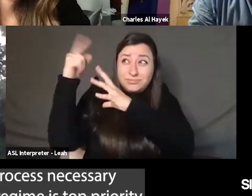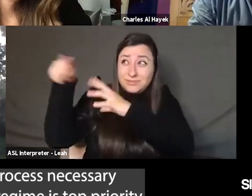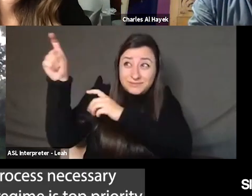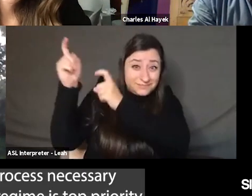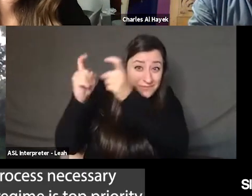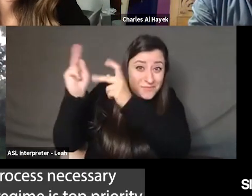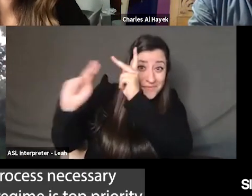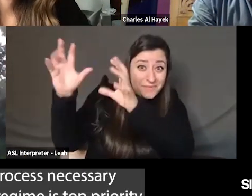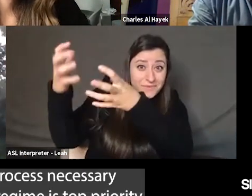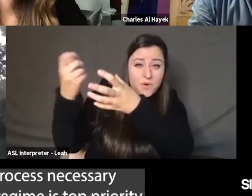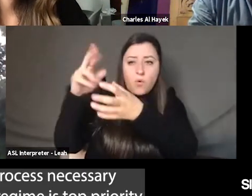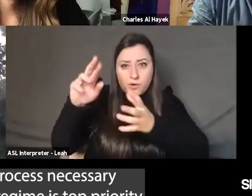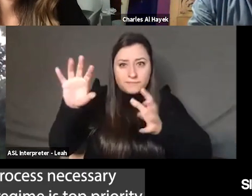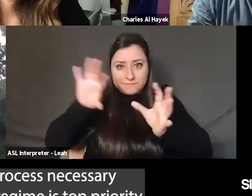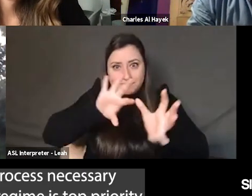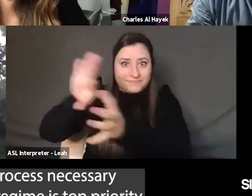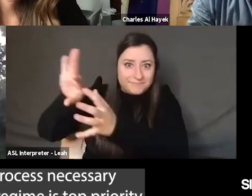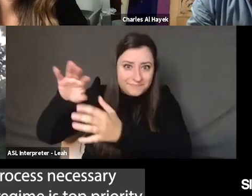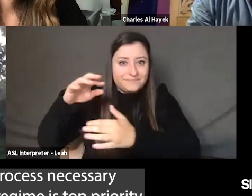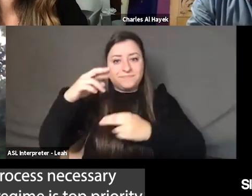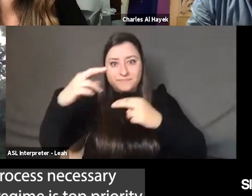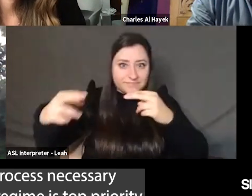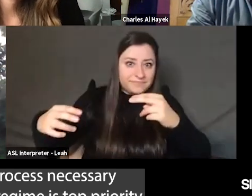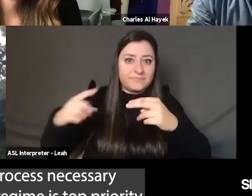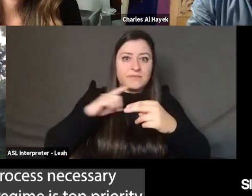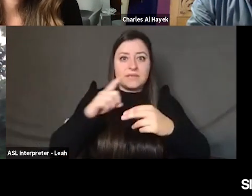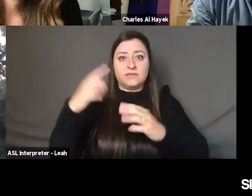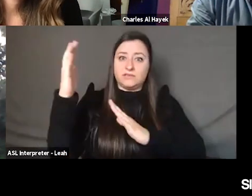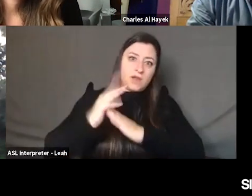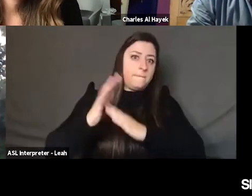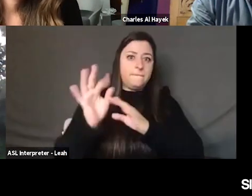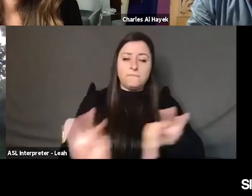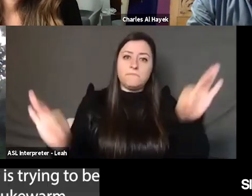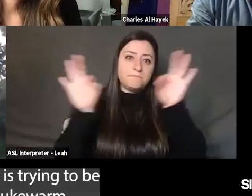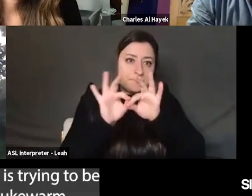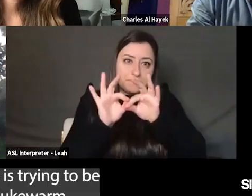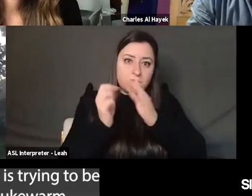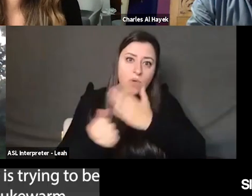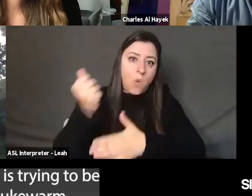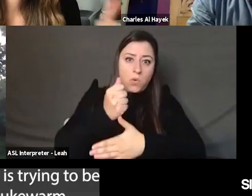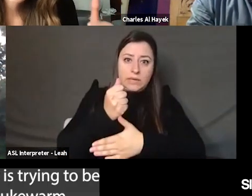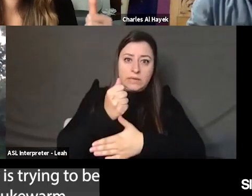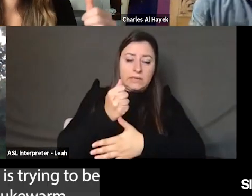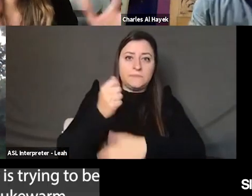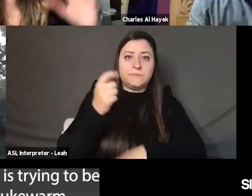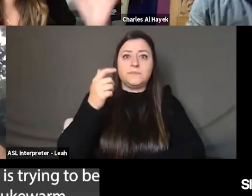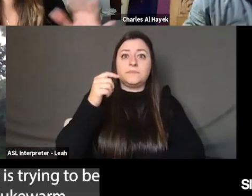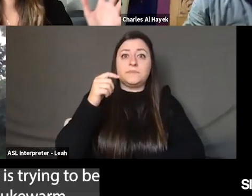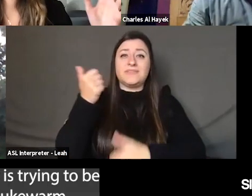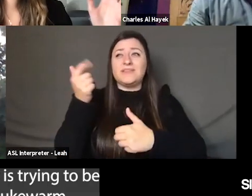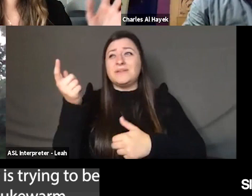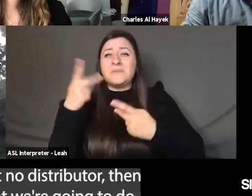least initiating the process necessary to overthrow this regime, is top priority. If somebody is trying to be a